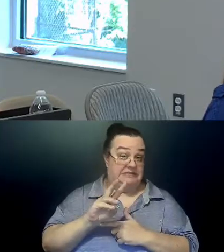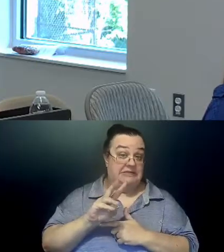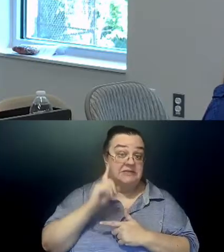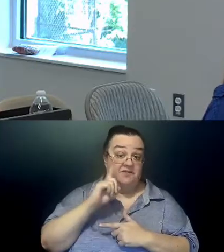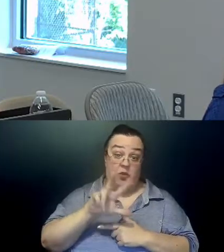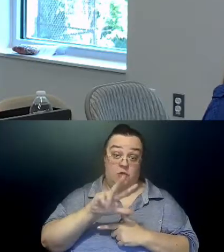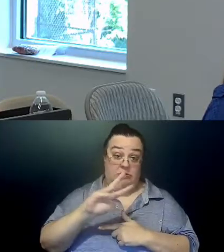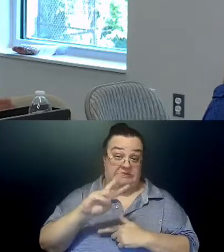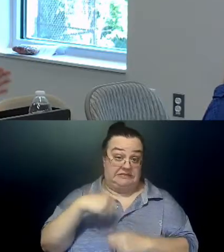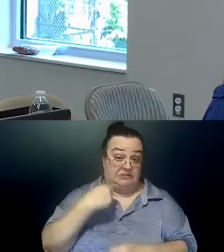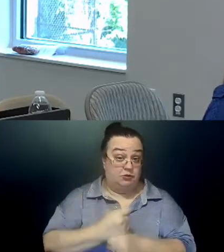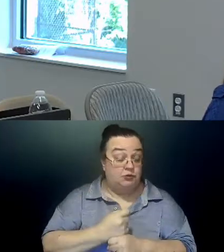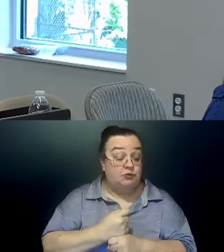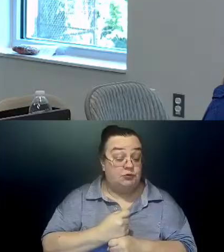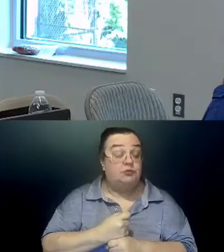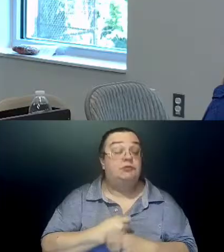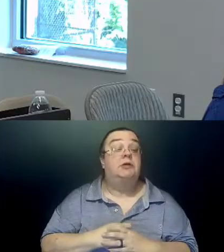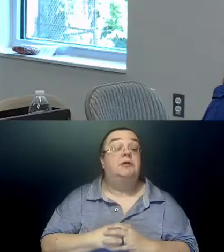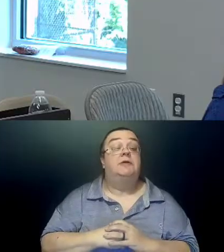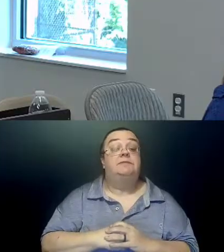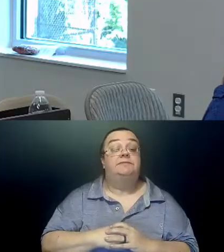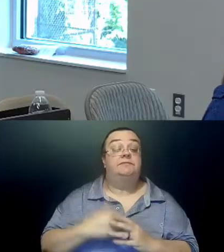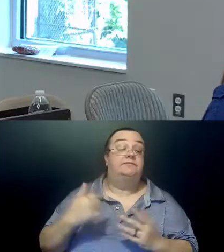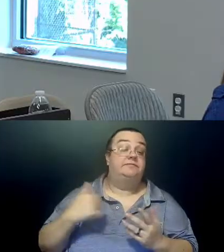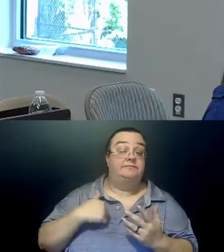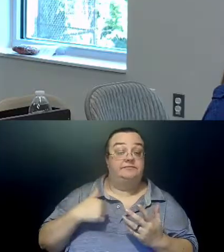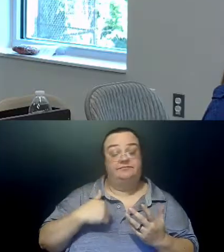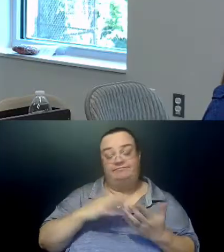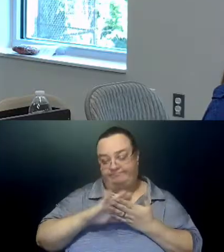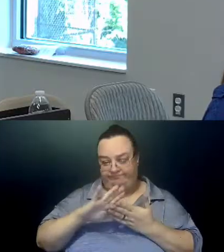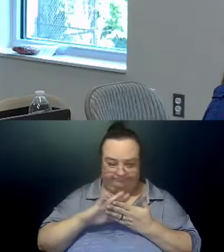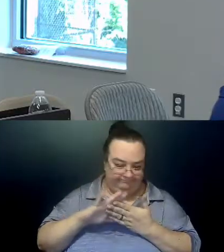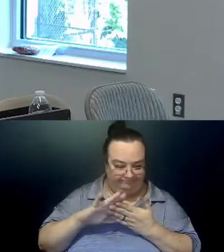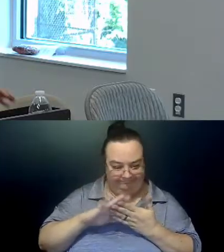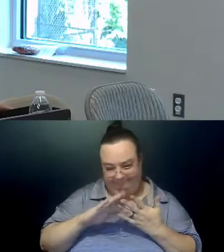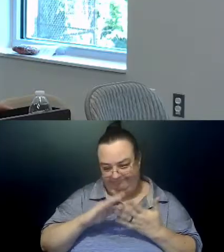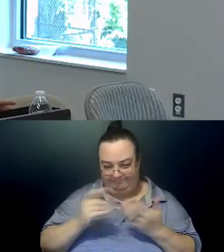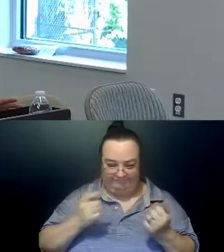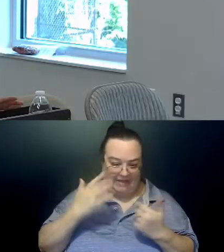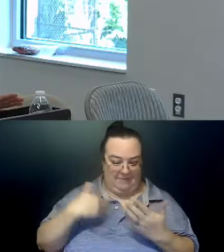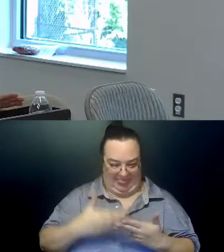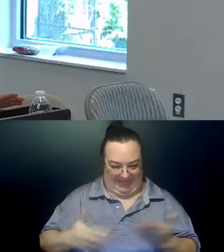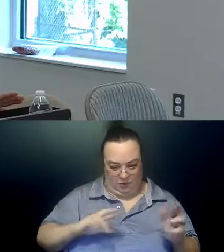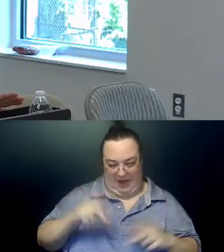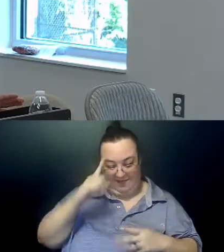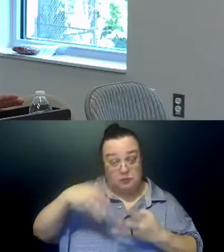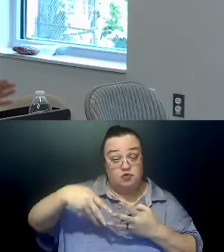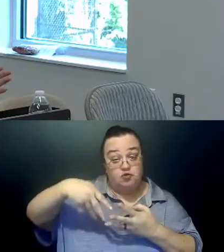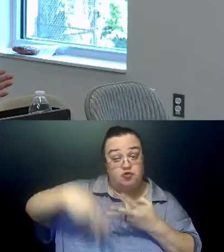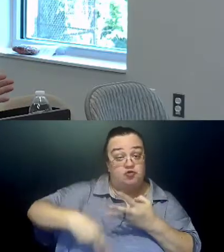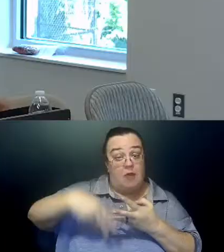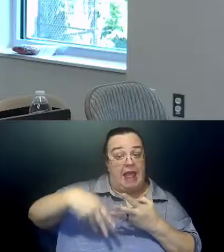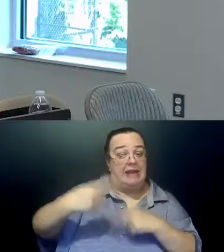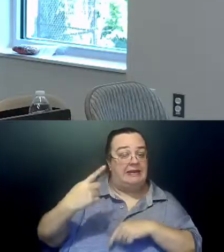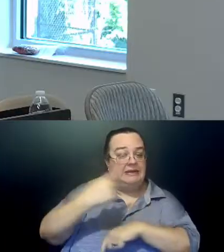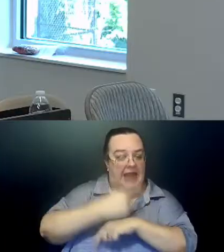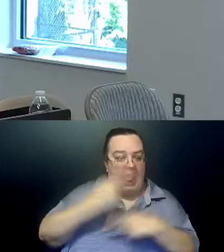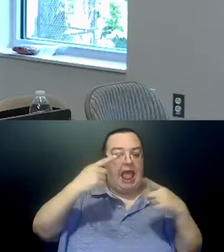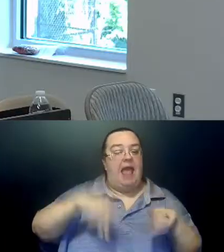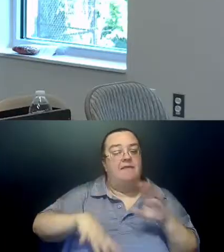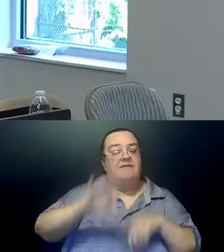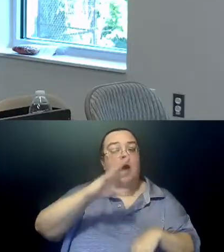years. So I was cleaning out my stuff for Shred Day, and I happened to find an old property tax